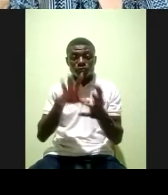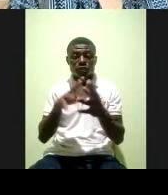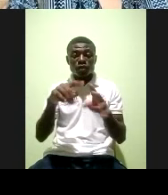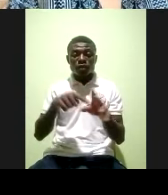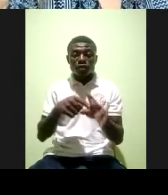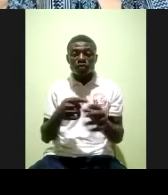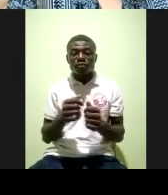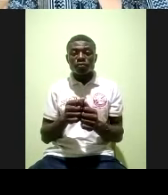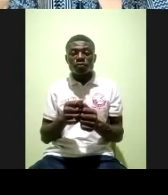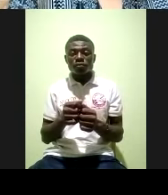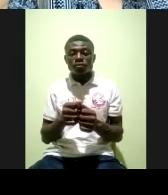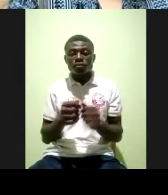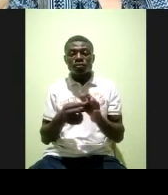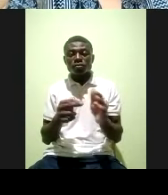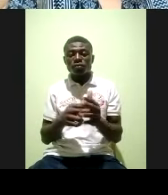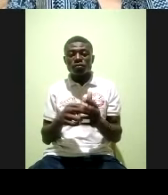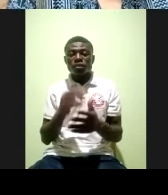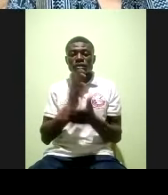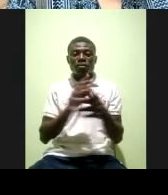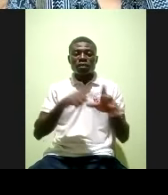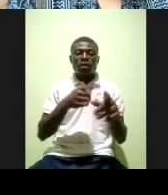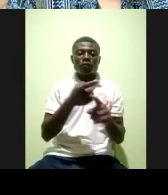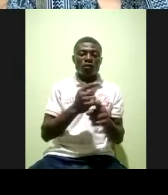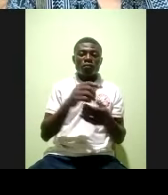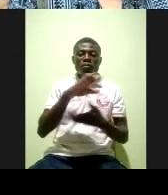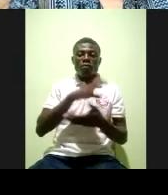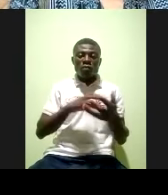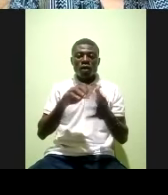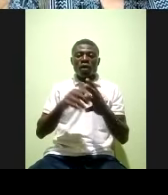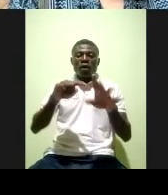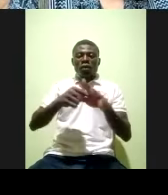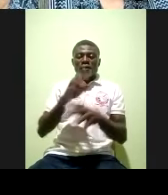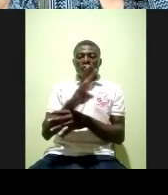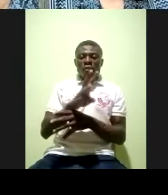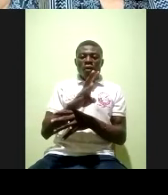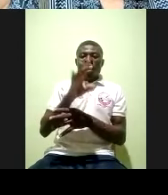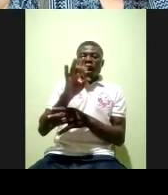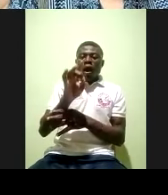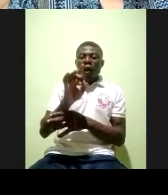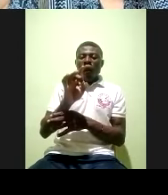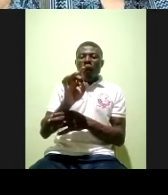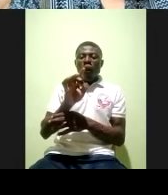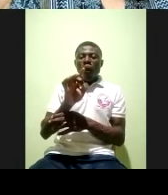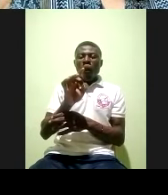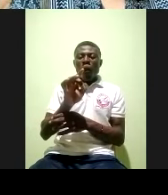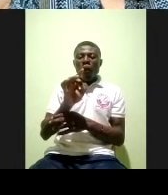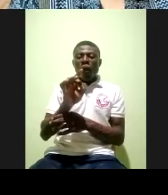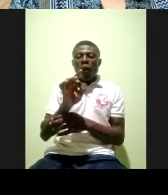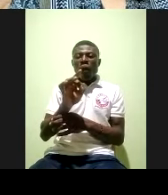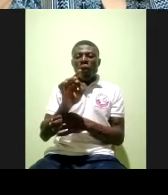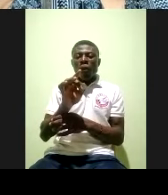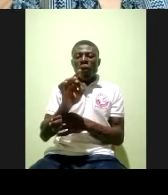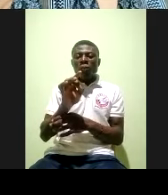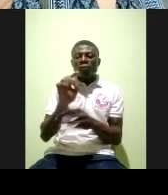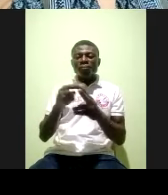the sums from math sum from here. They might start 6, 8, and